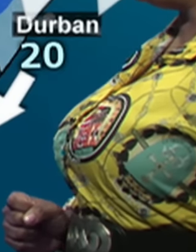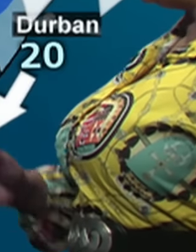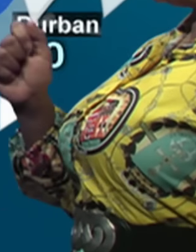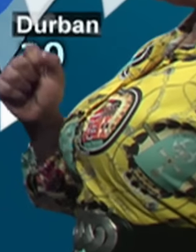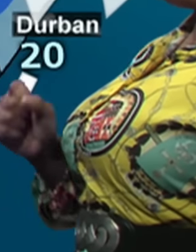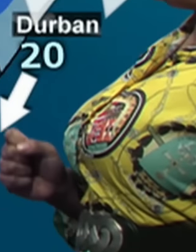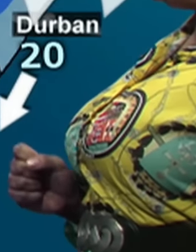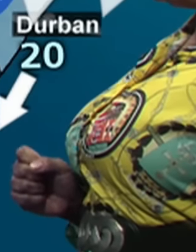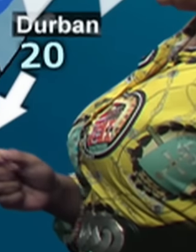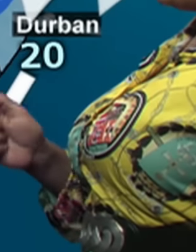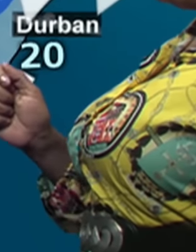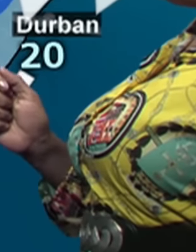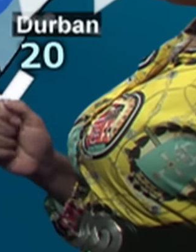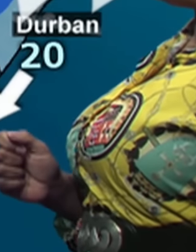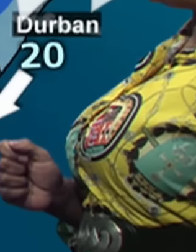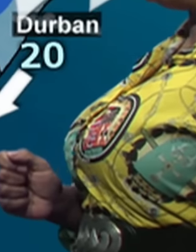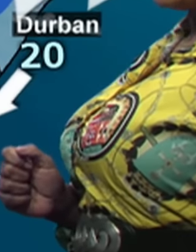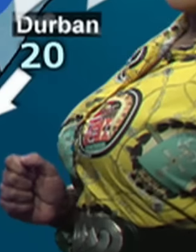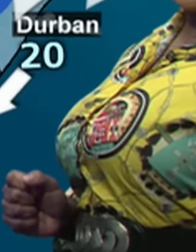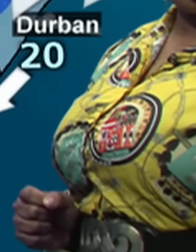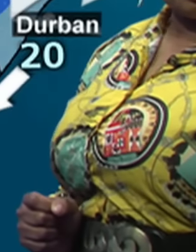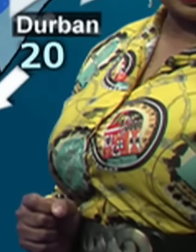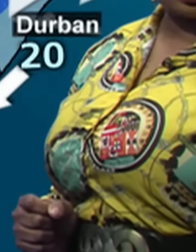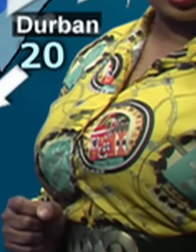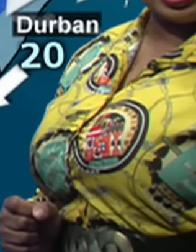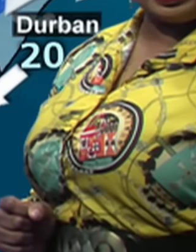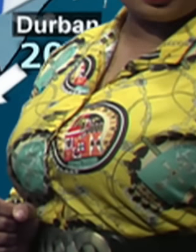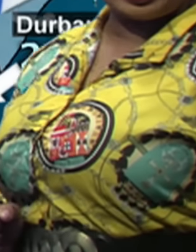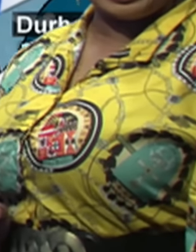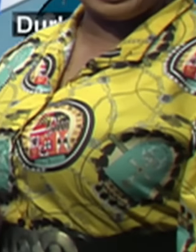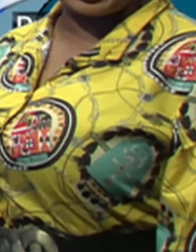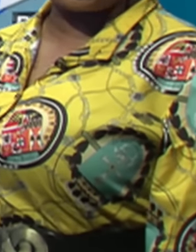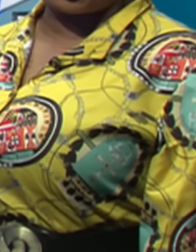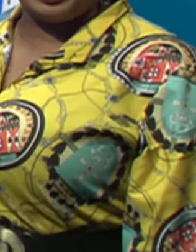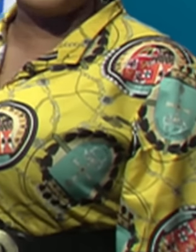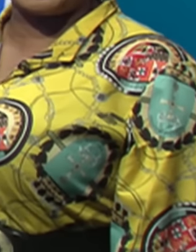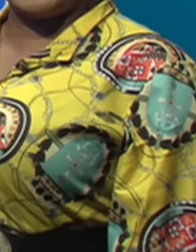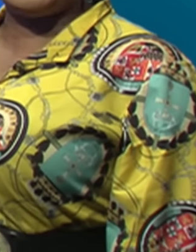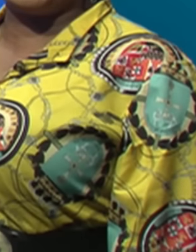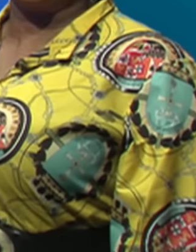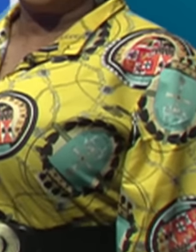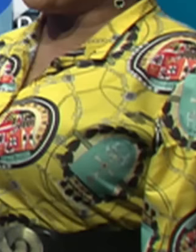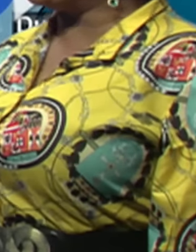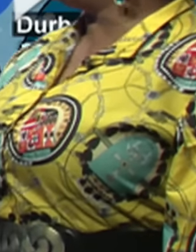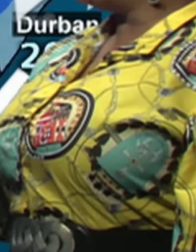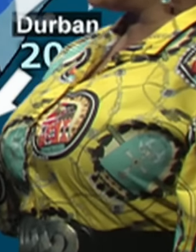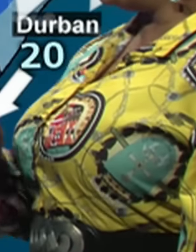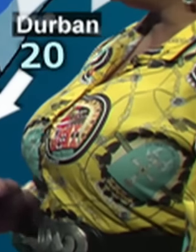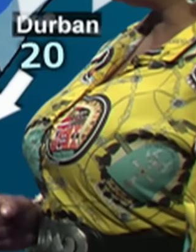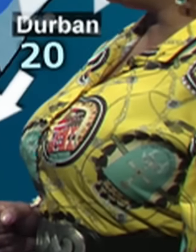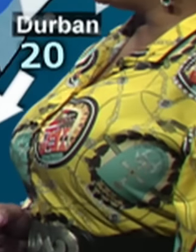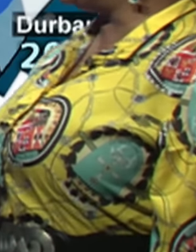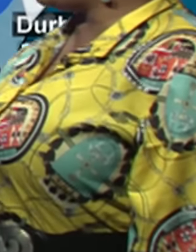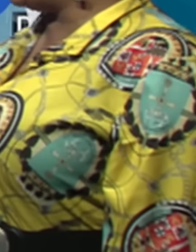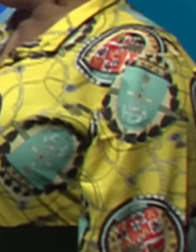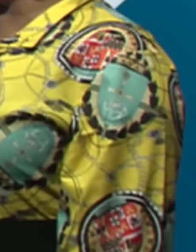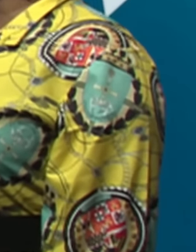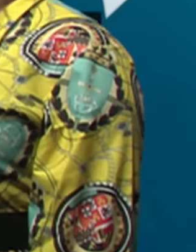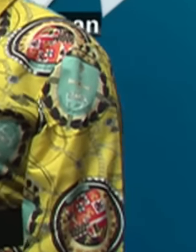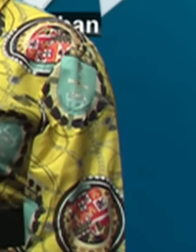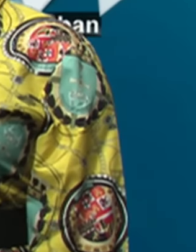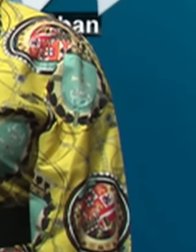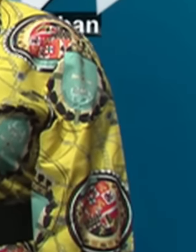dipula dikarolong tše dintšana go tla bontše gone mogodi a ke re otleleng ka tlhokomele re kganyišeng mabone go tla ba gontše gone mogodi le kgona go